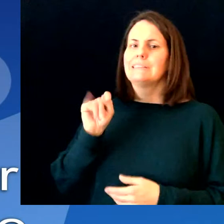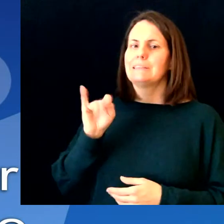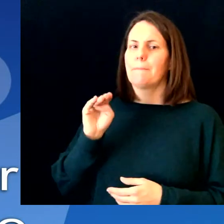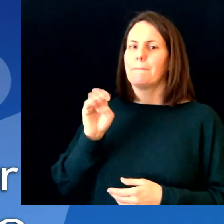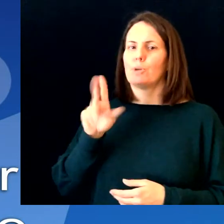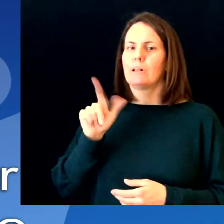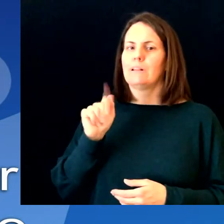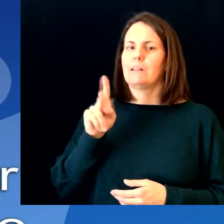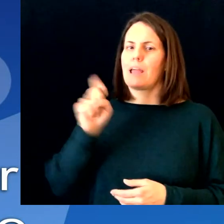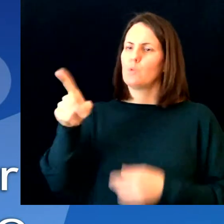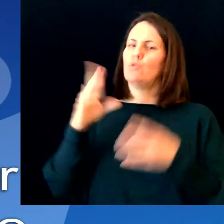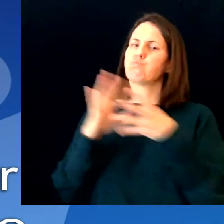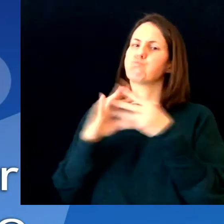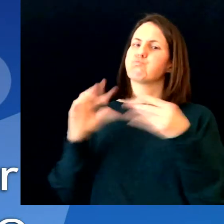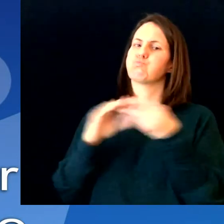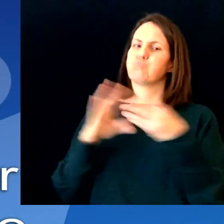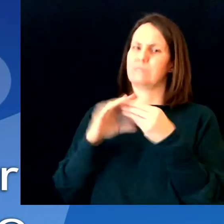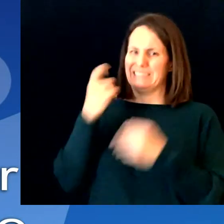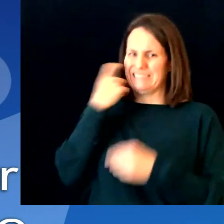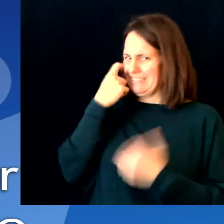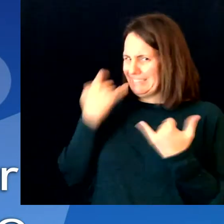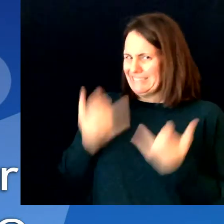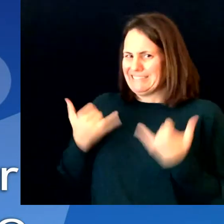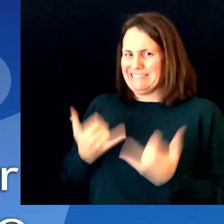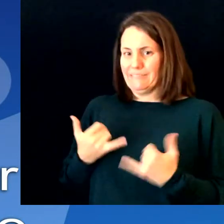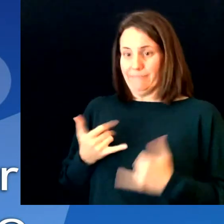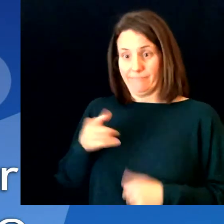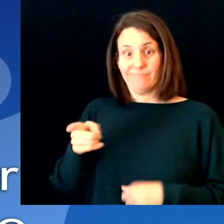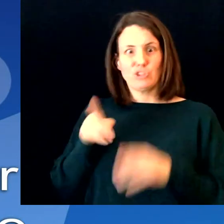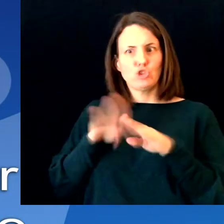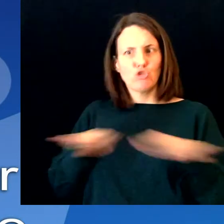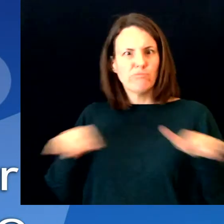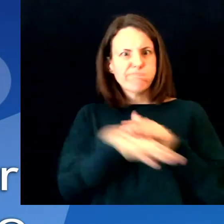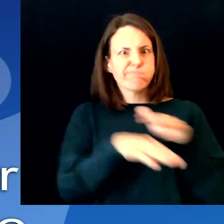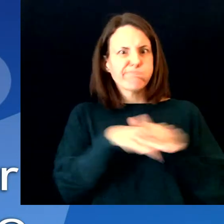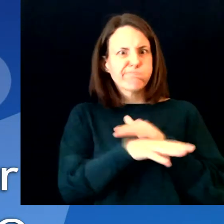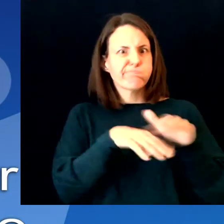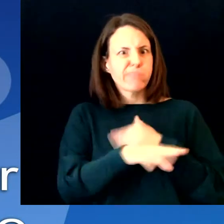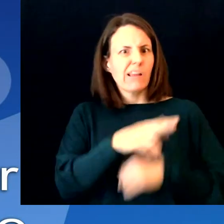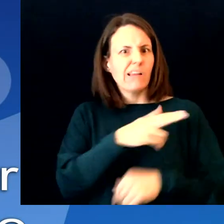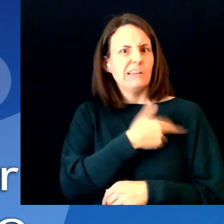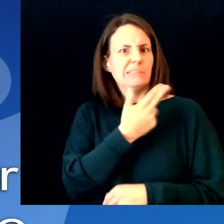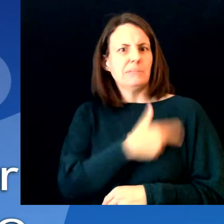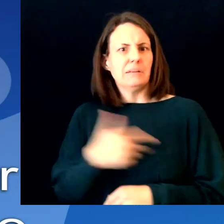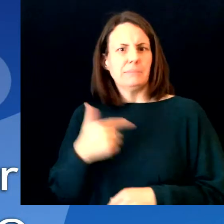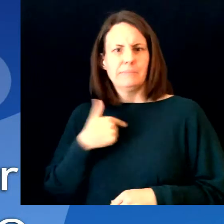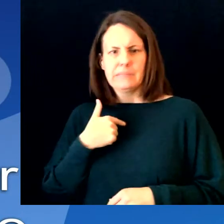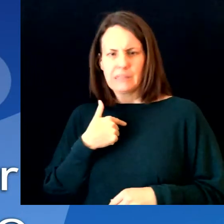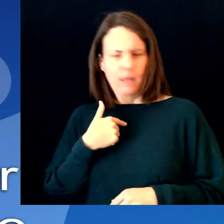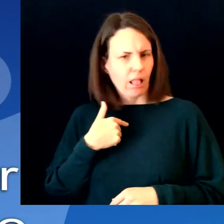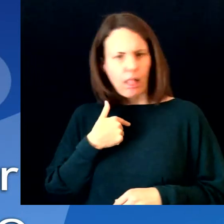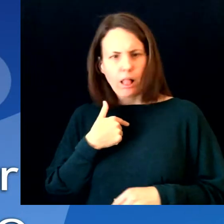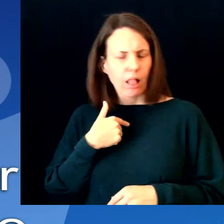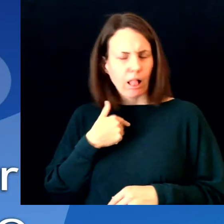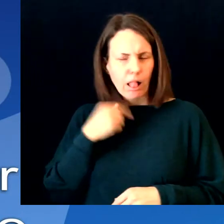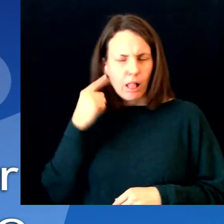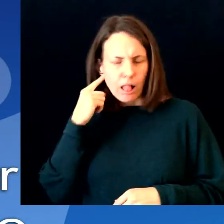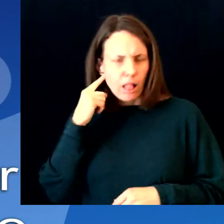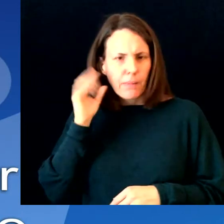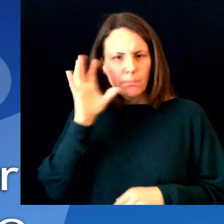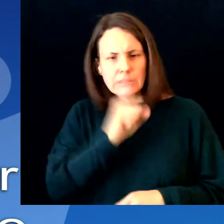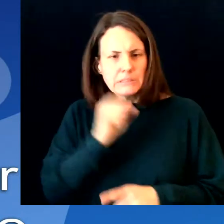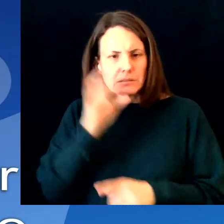provided some statistics related to that. I was a little distracted, so I didn't hear if those numbers were specifically about